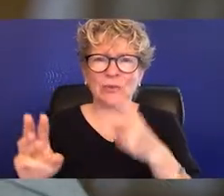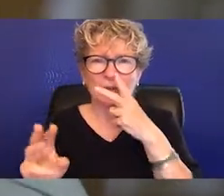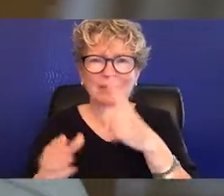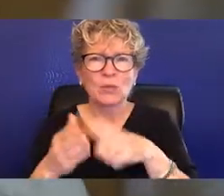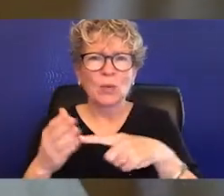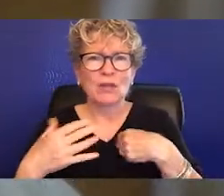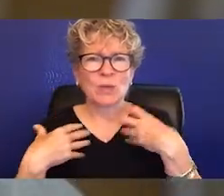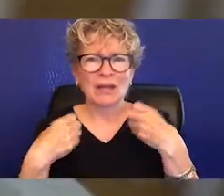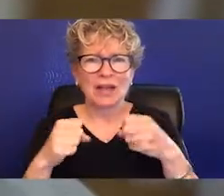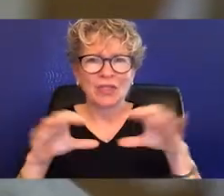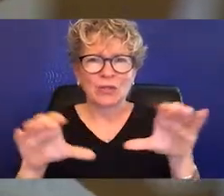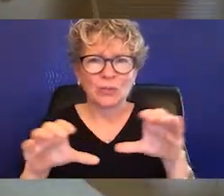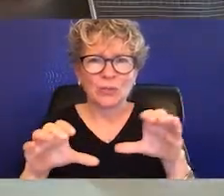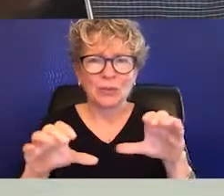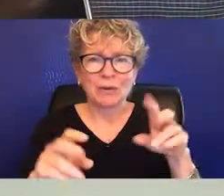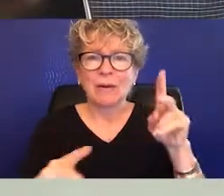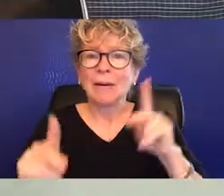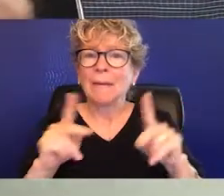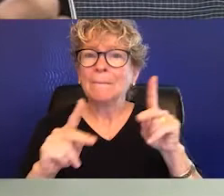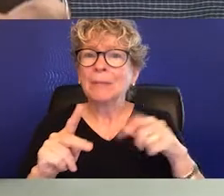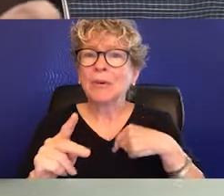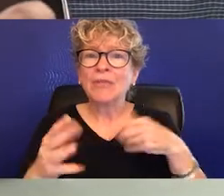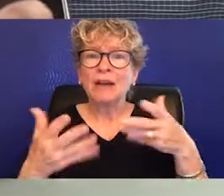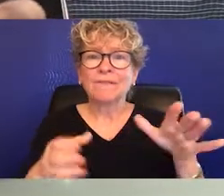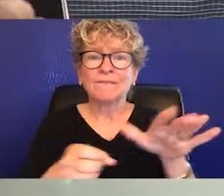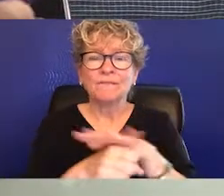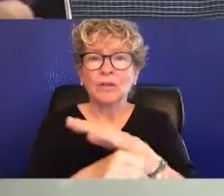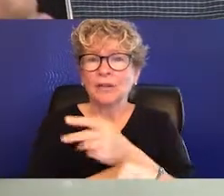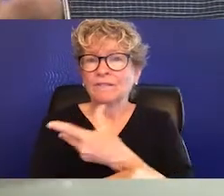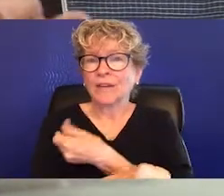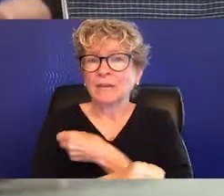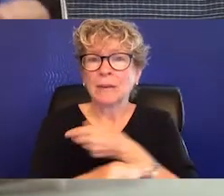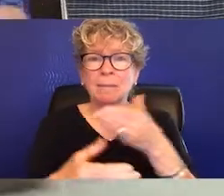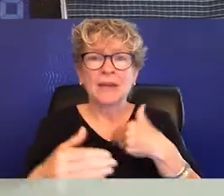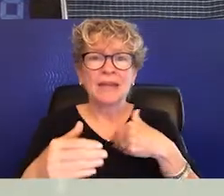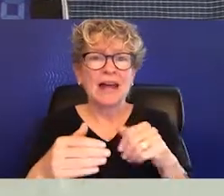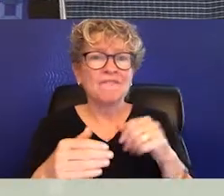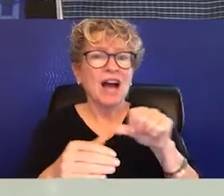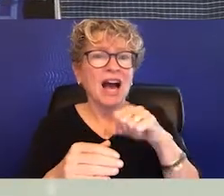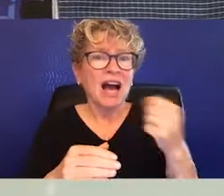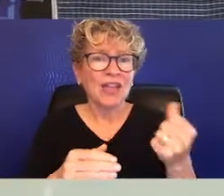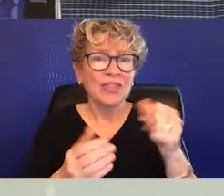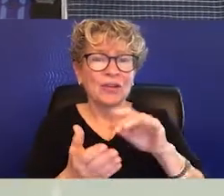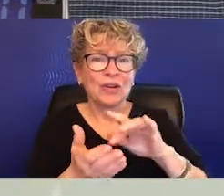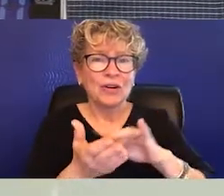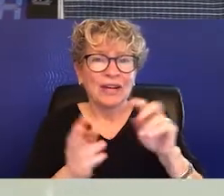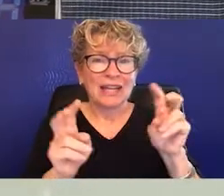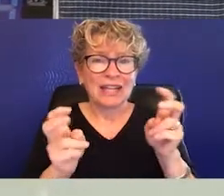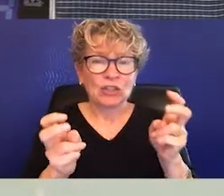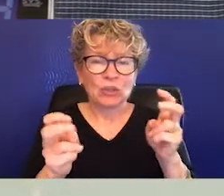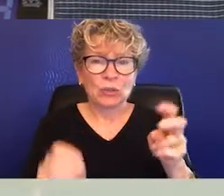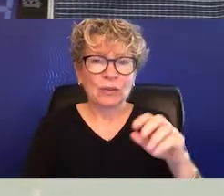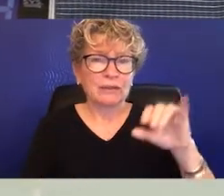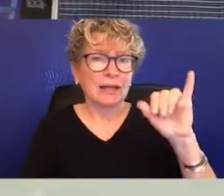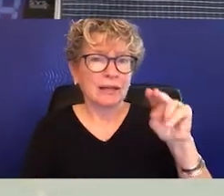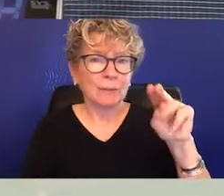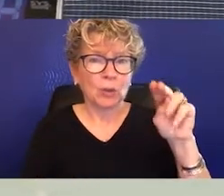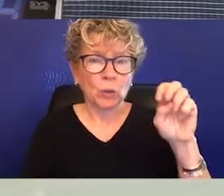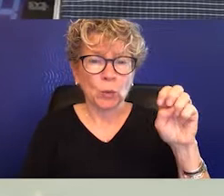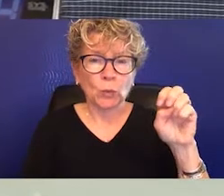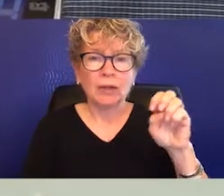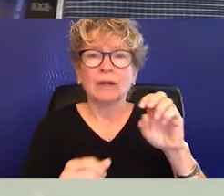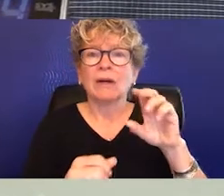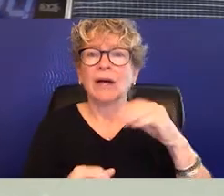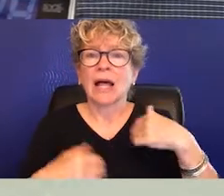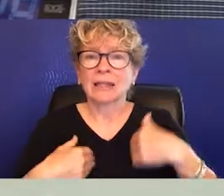now safely do. Even if fully vaccinated, people with underlying health conditions, such as immune disorders, cardiac